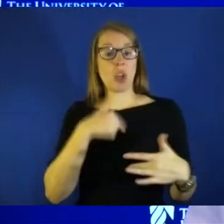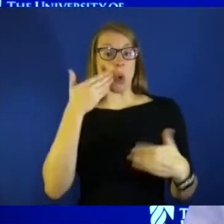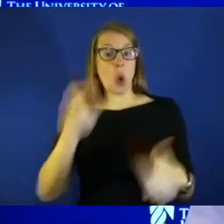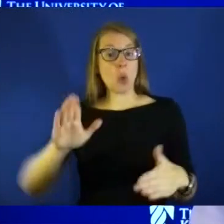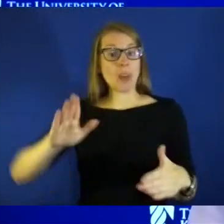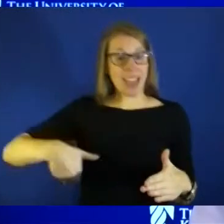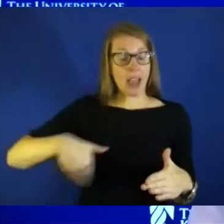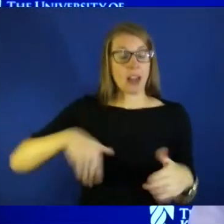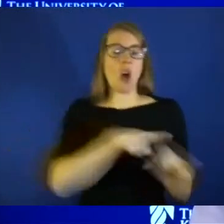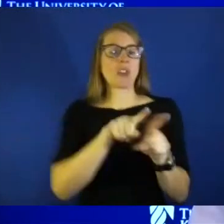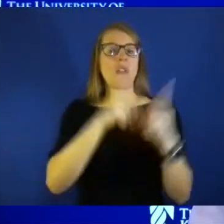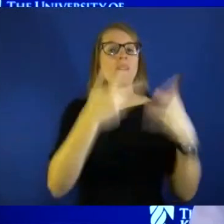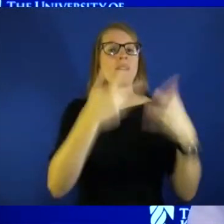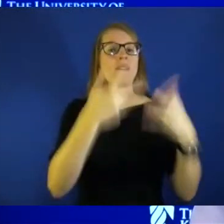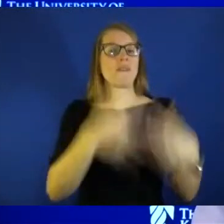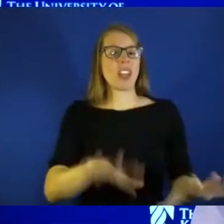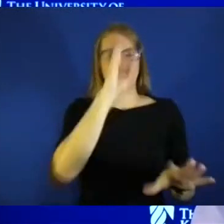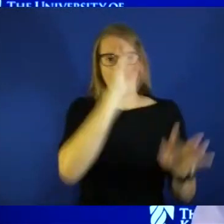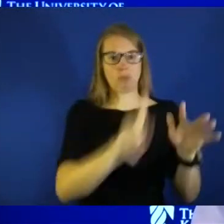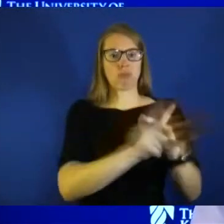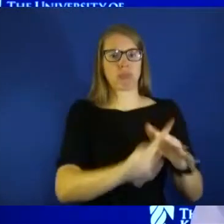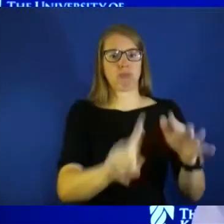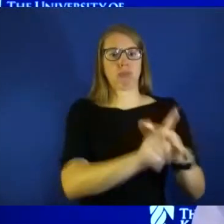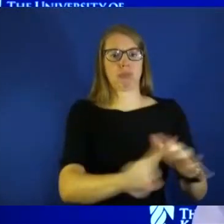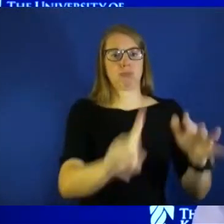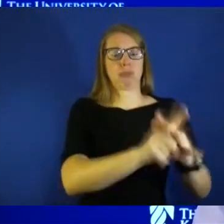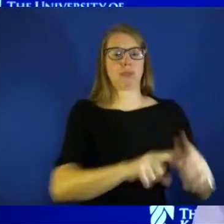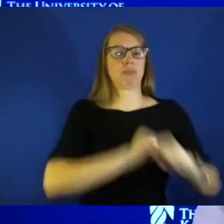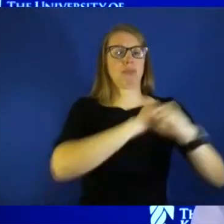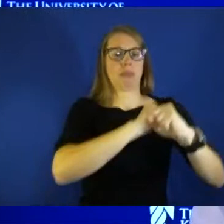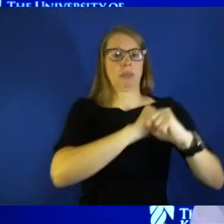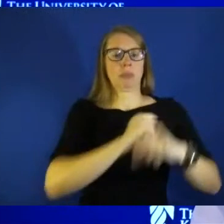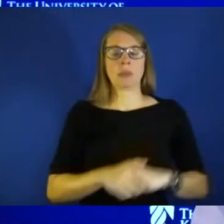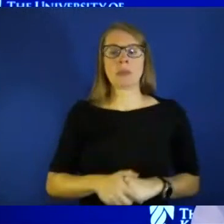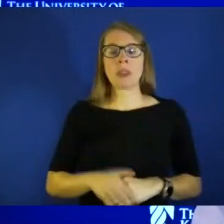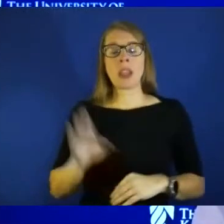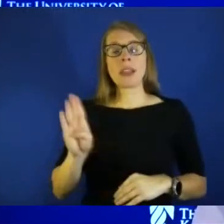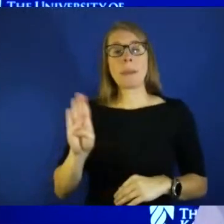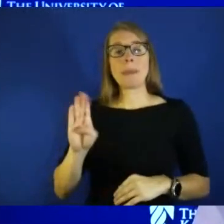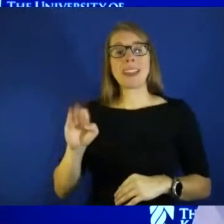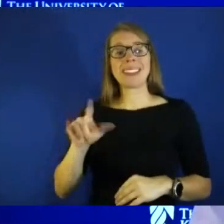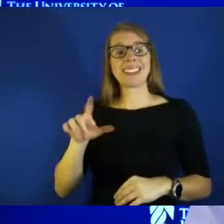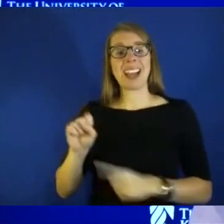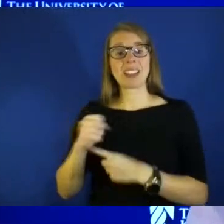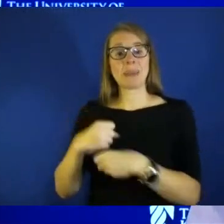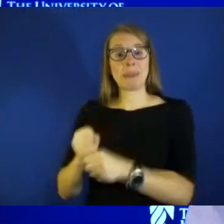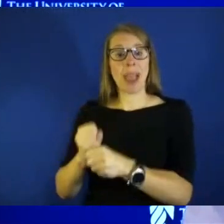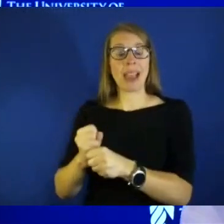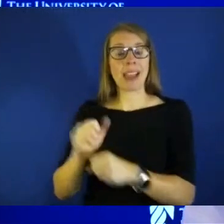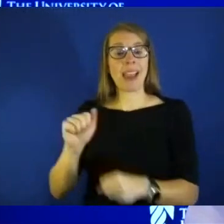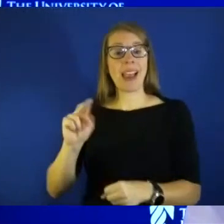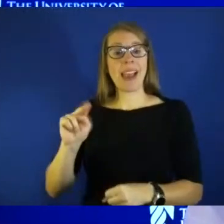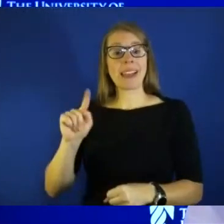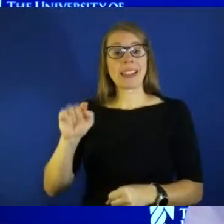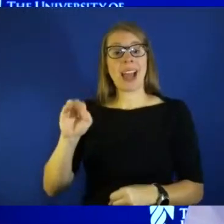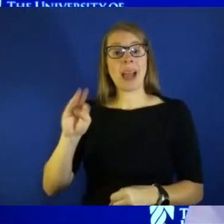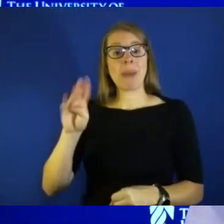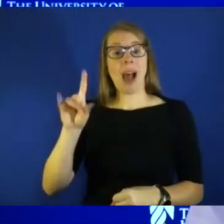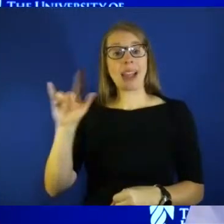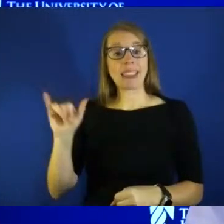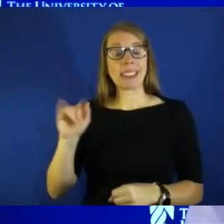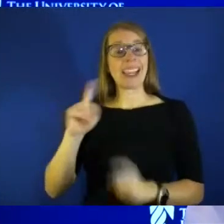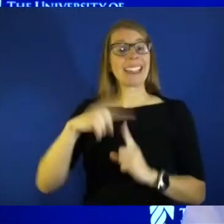the vaccine does is allows that immune response, those B cells that make the antibodies in those T cells, to